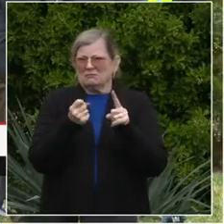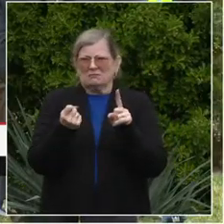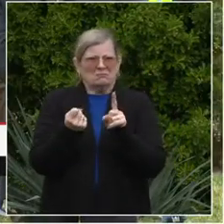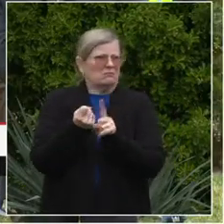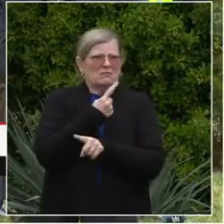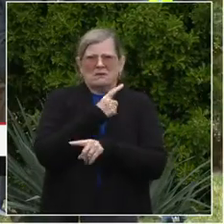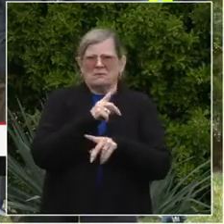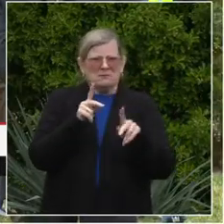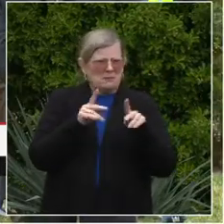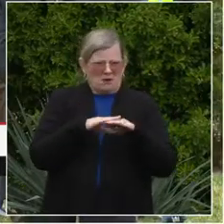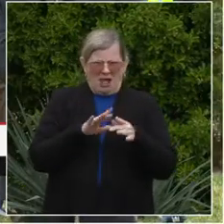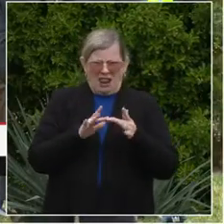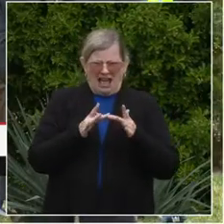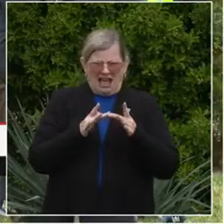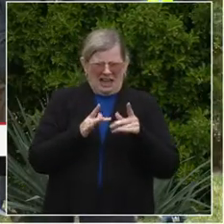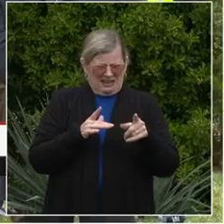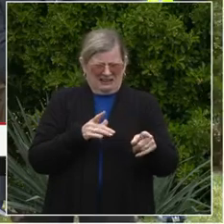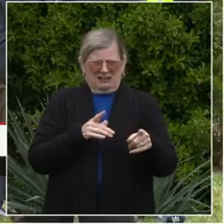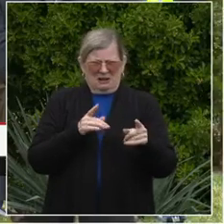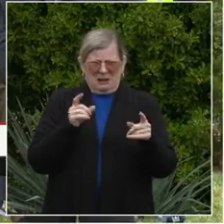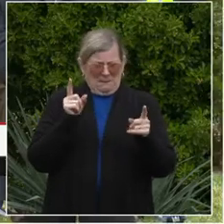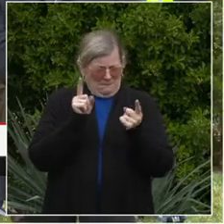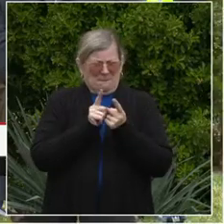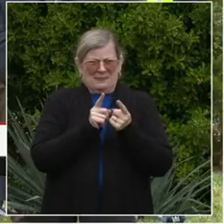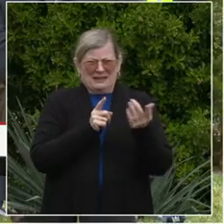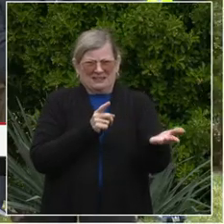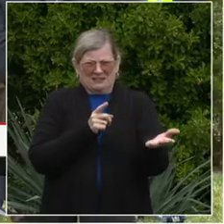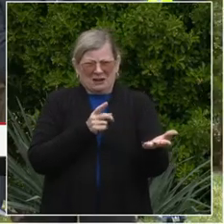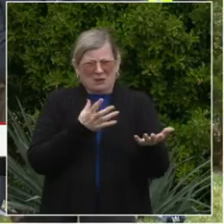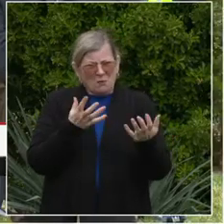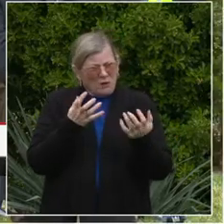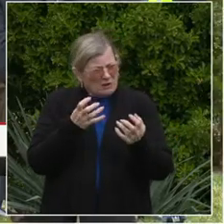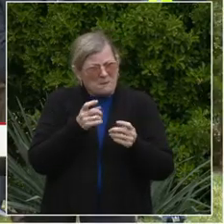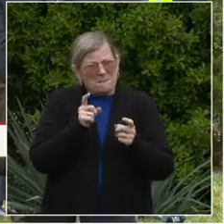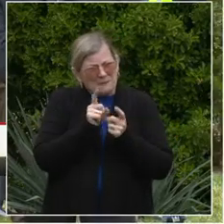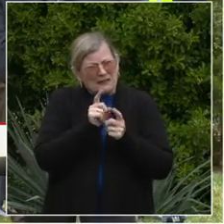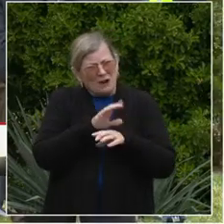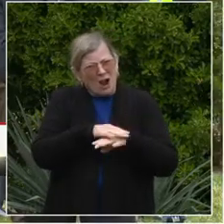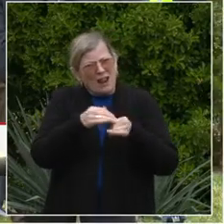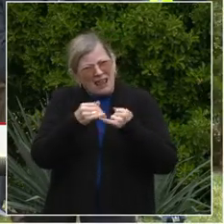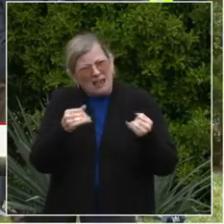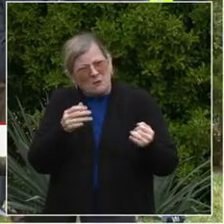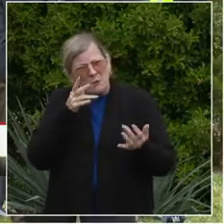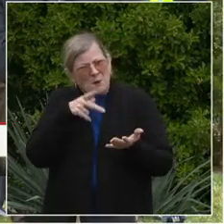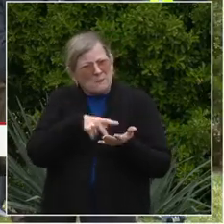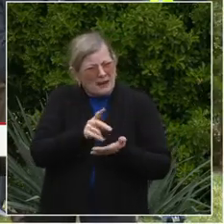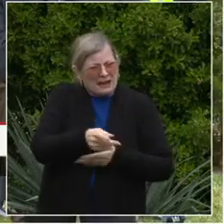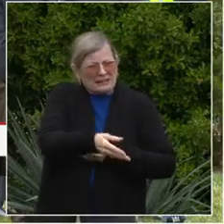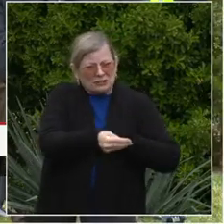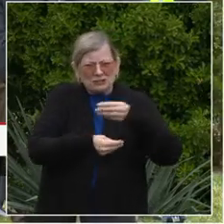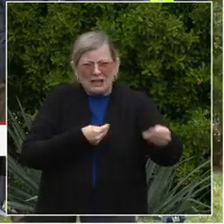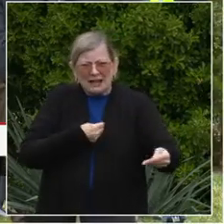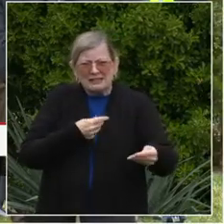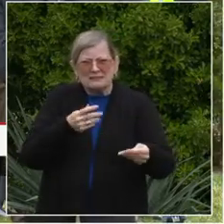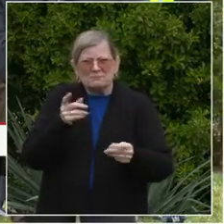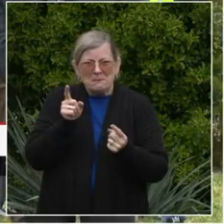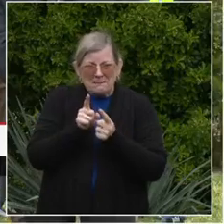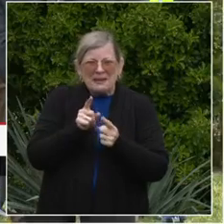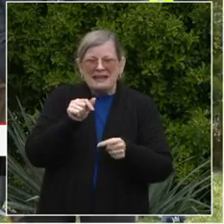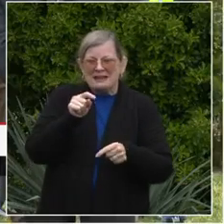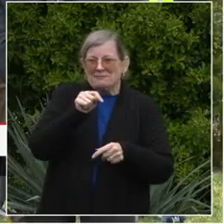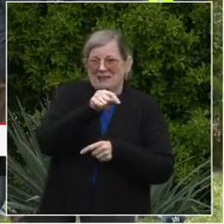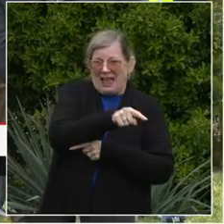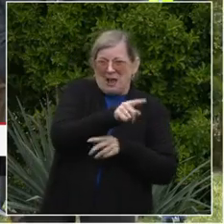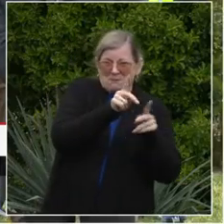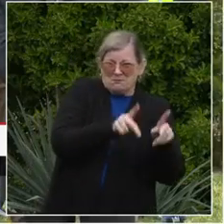just kind of met online. If you want to meet a person online because there's going to be an exchange or payment for goods, please meet that person at one of the area police